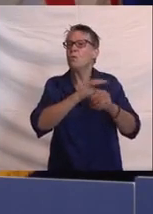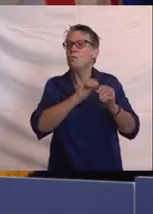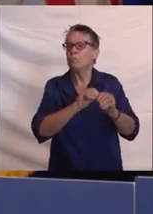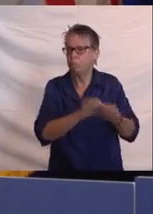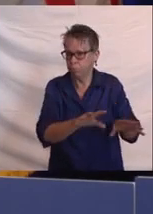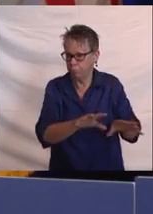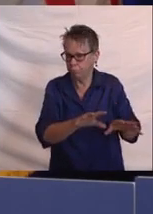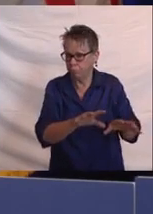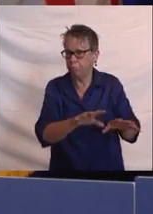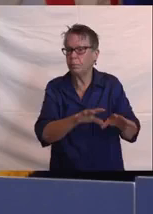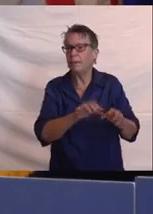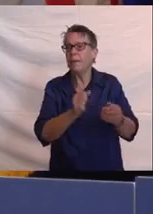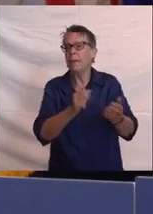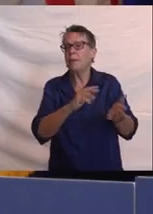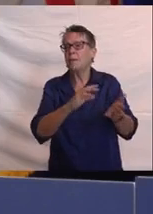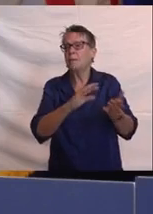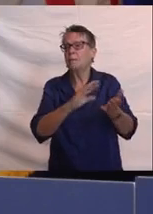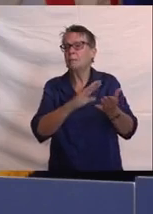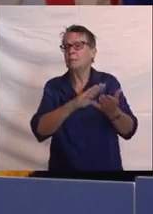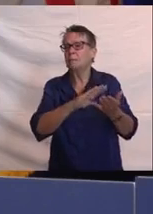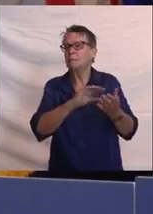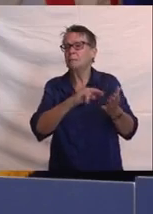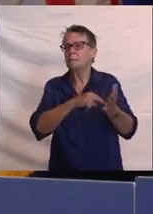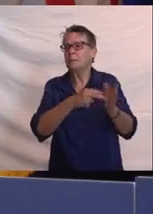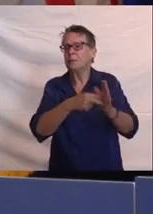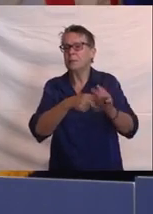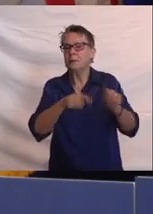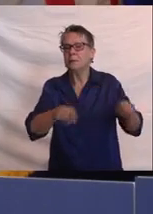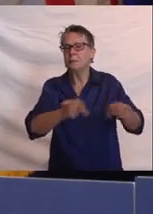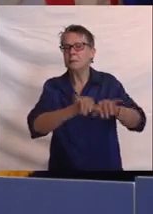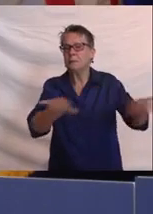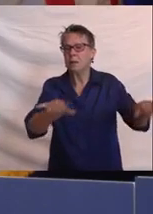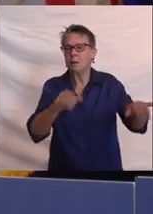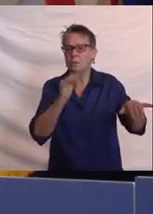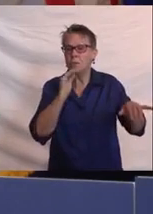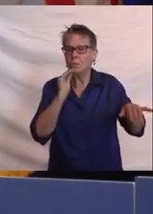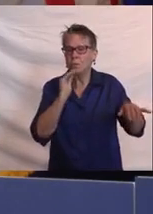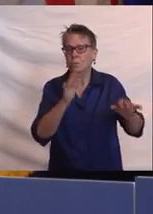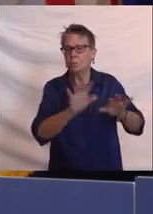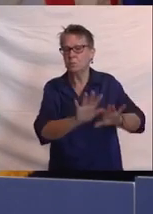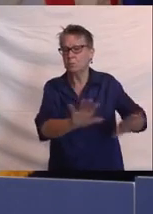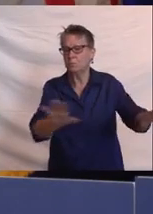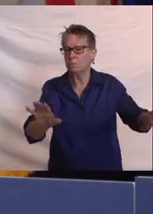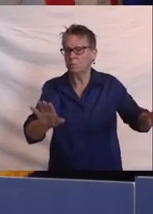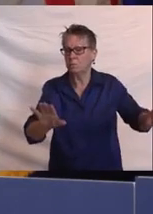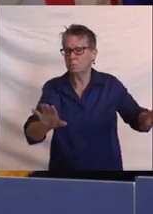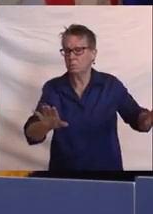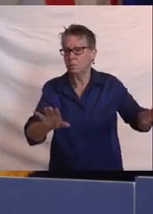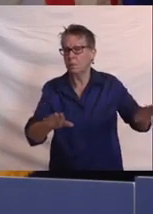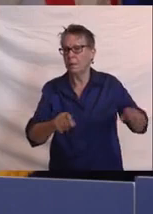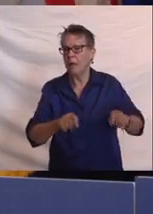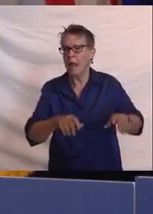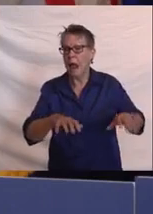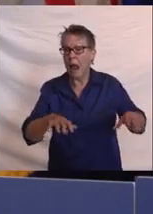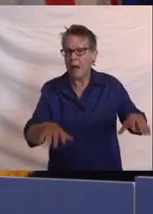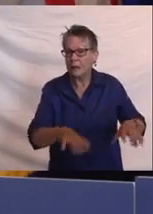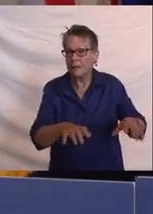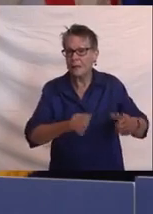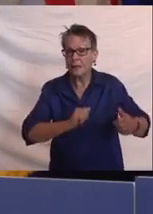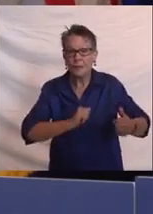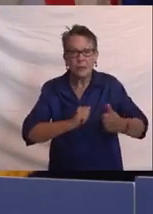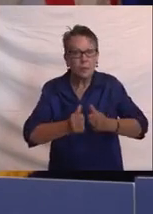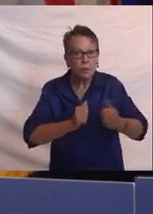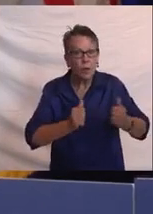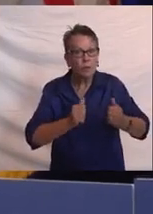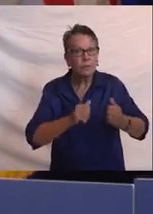household contacts among them, and that there might be some, common activity or contact among